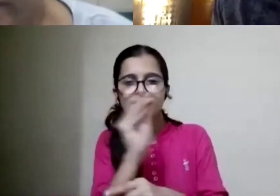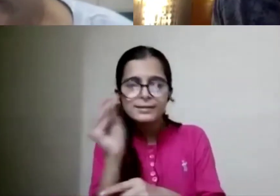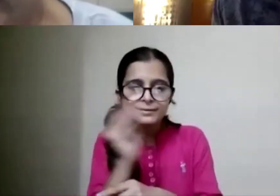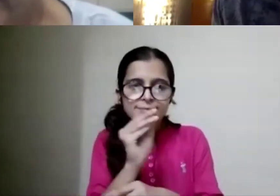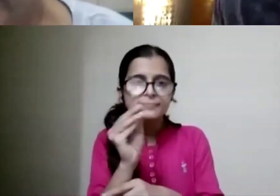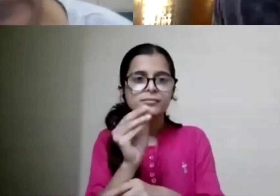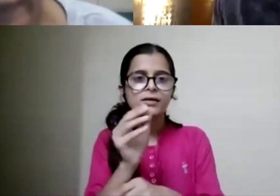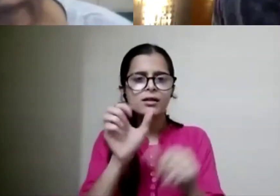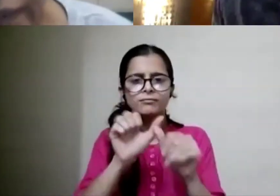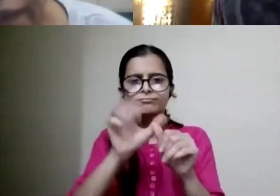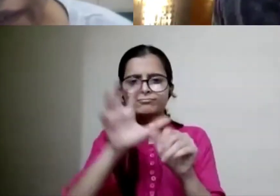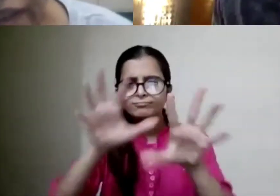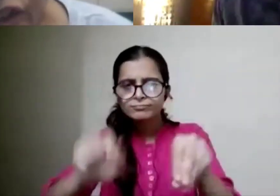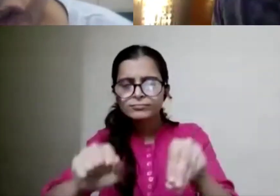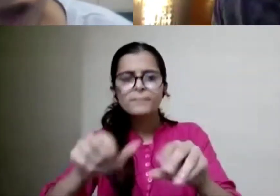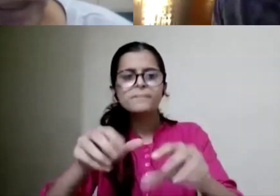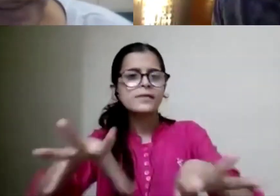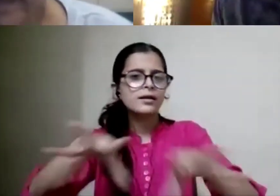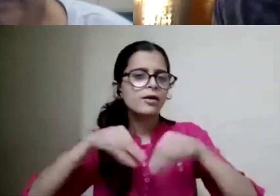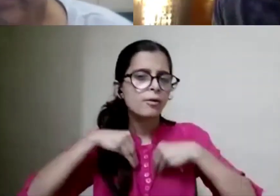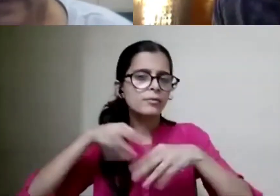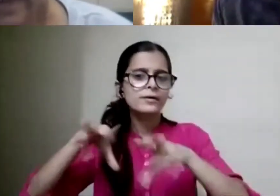that